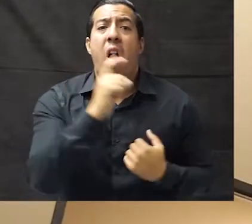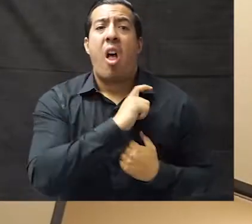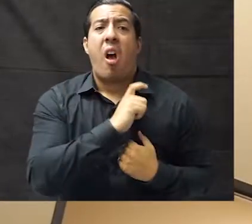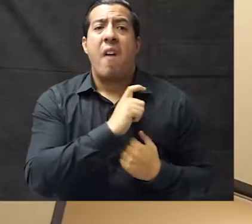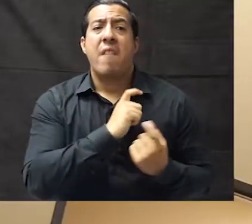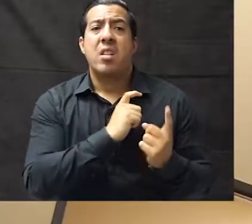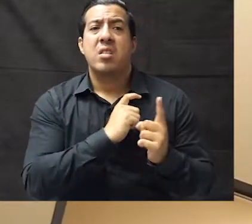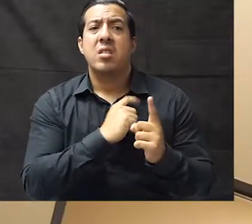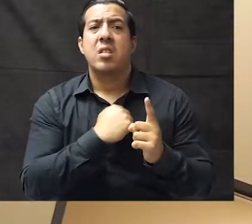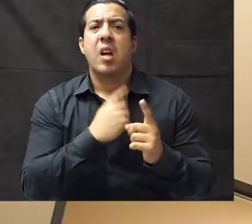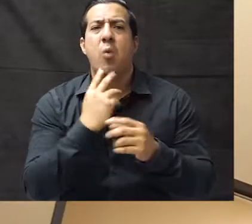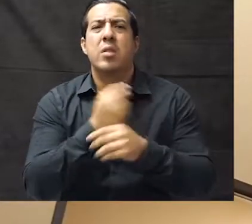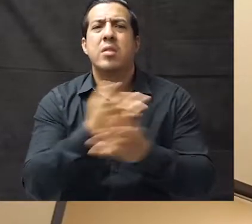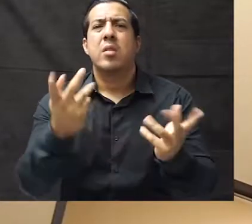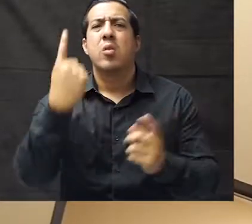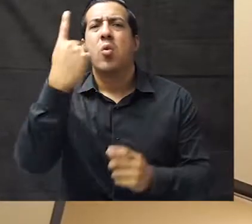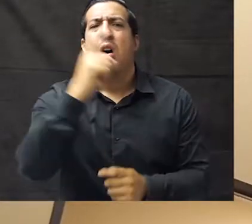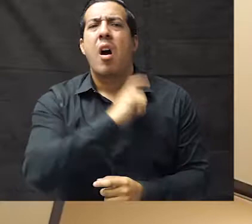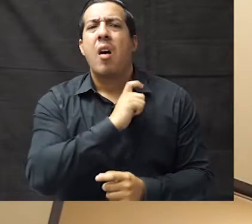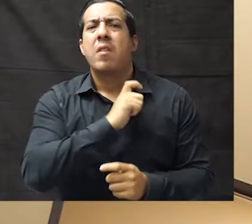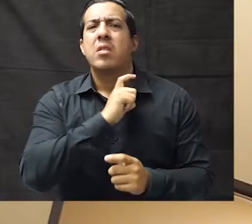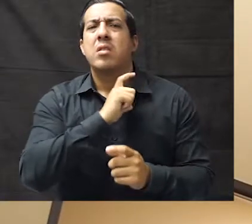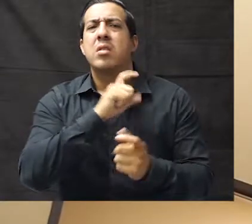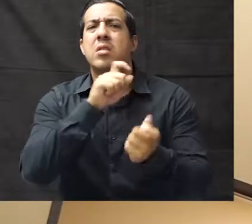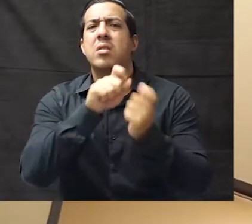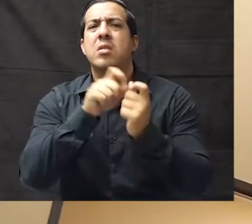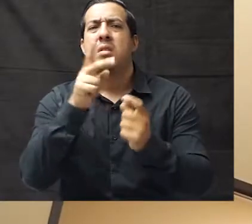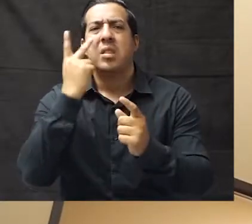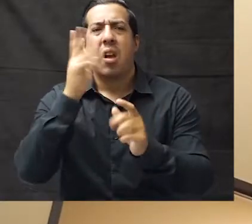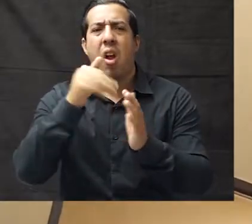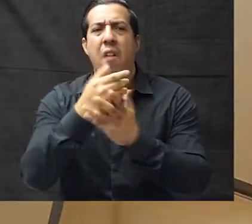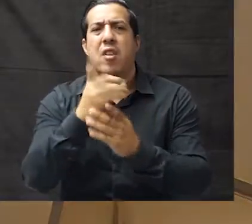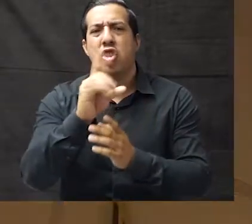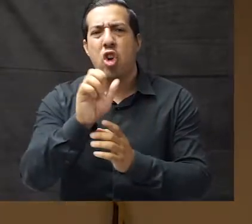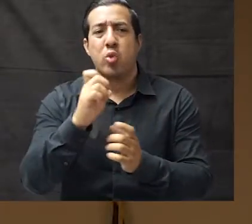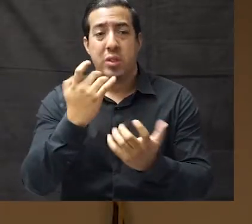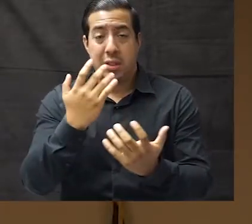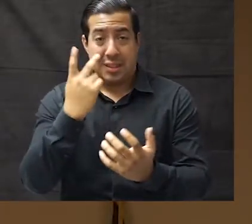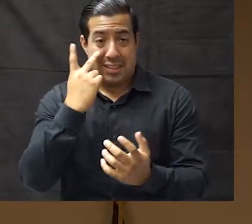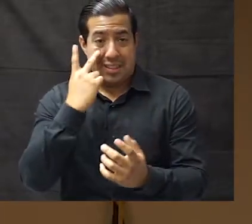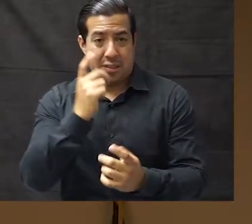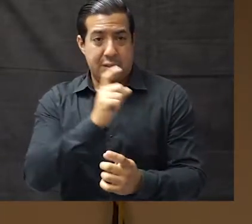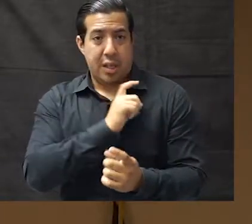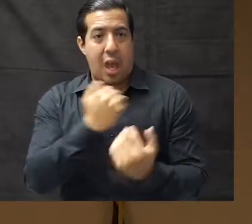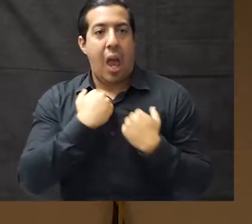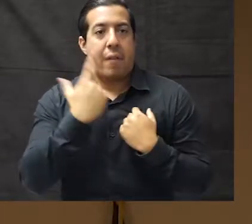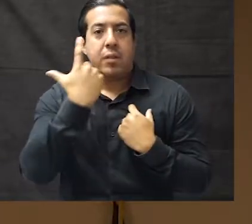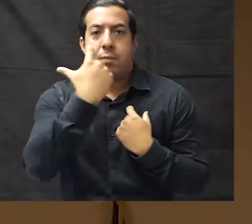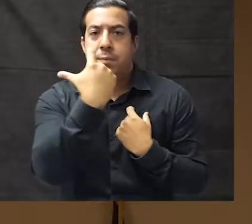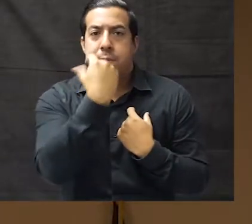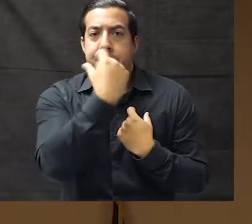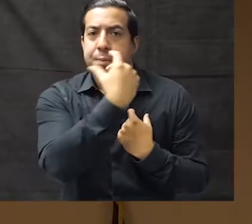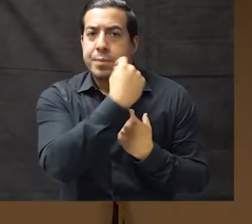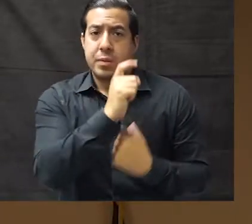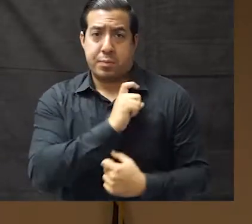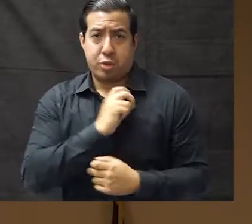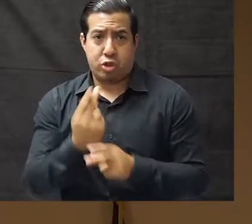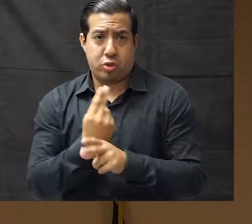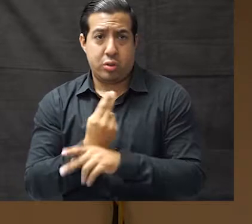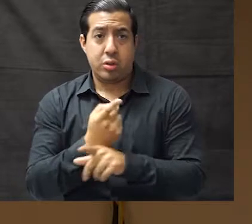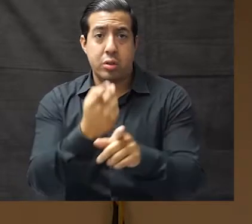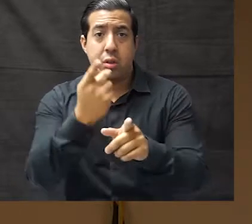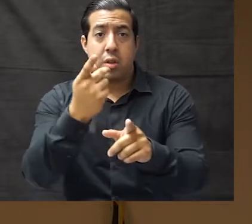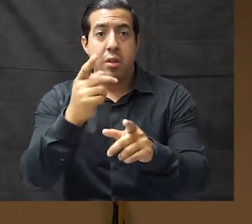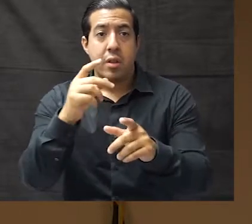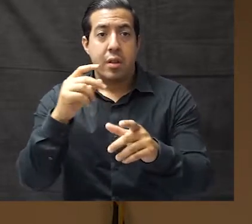is what they carry. I've talked with some of the chiefs to encourage officers to just keep it in your pocket so it doesn't get cooked in your car, and it's there on